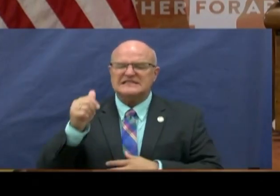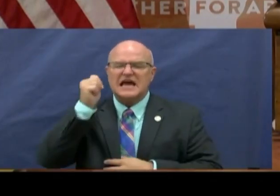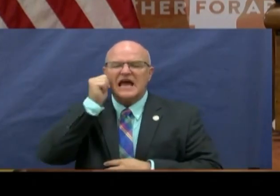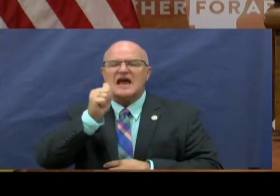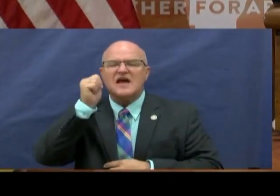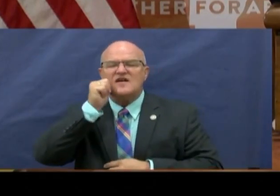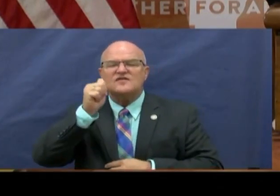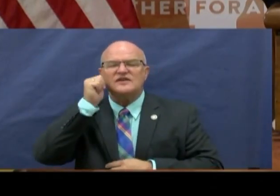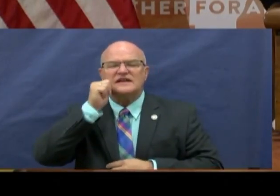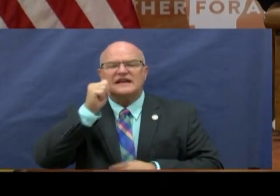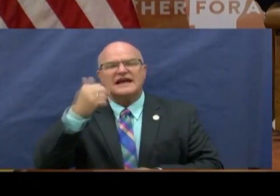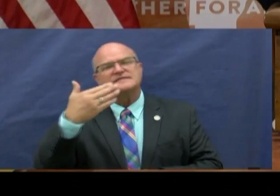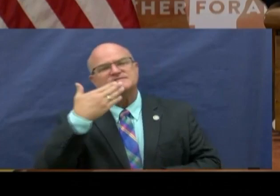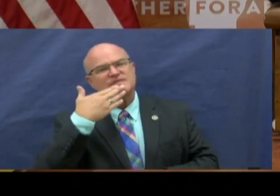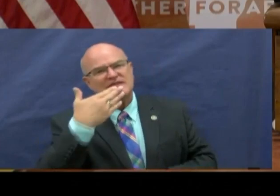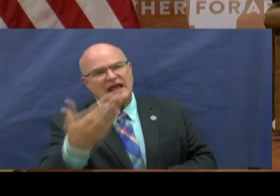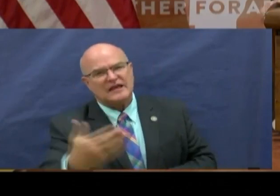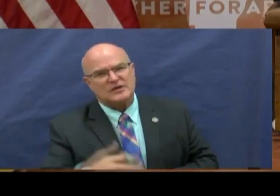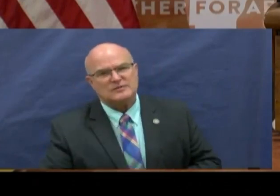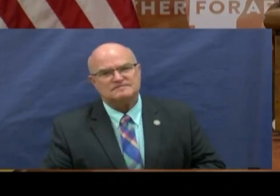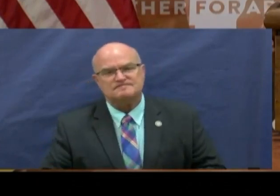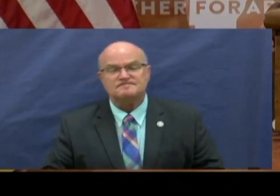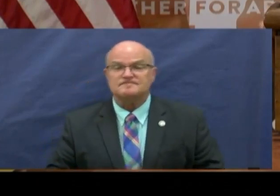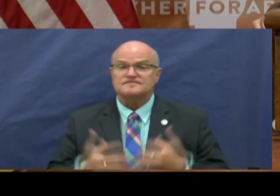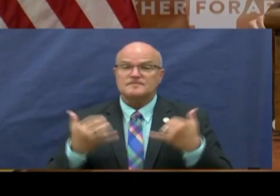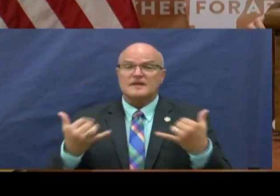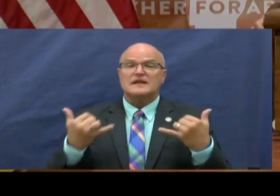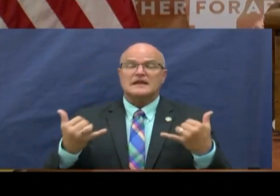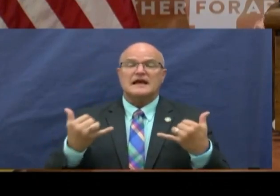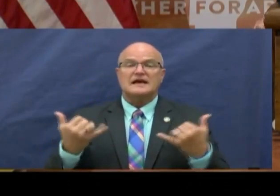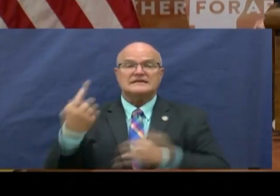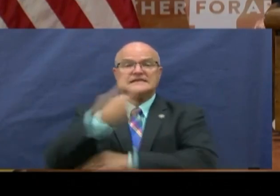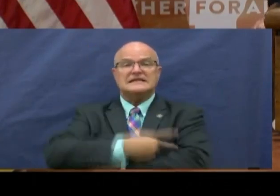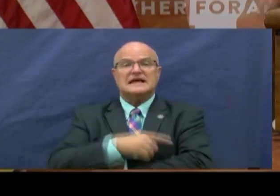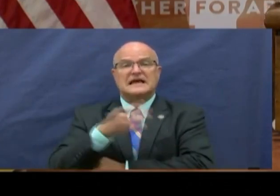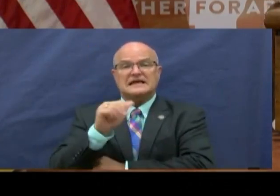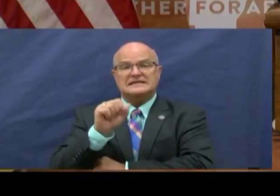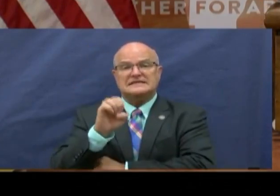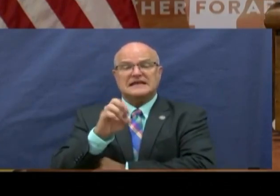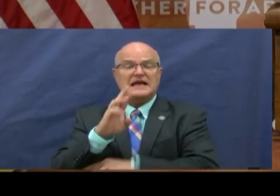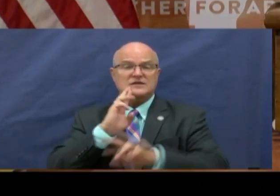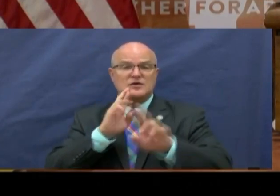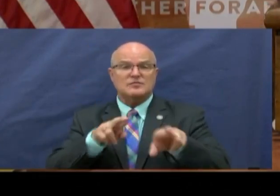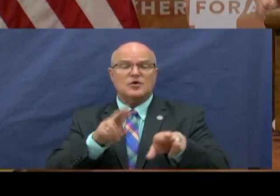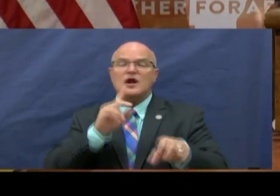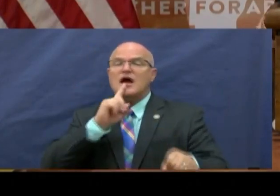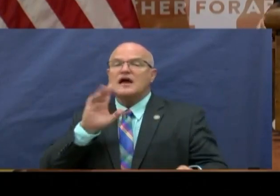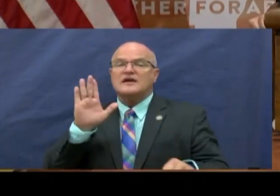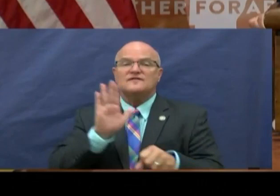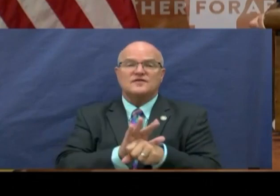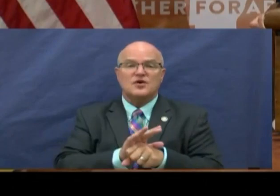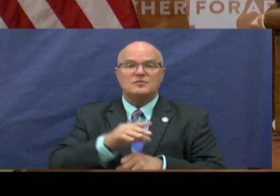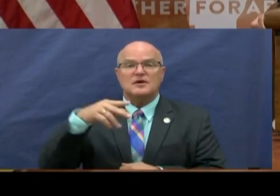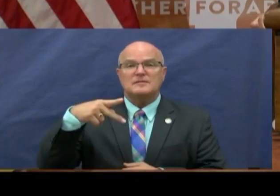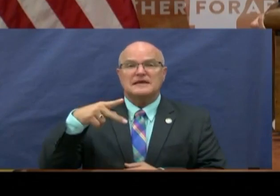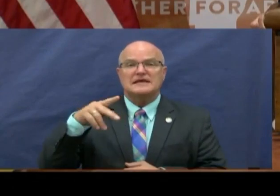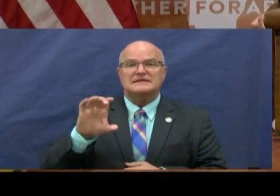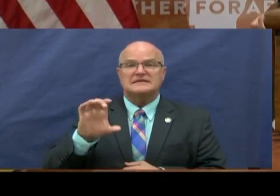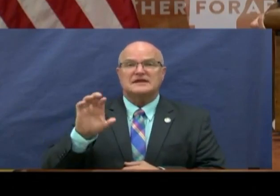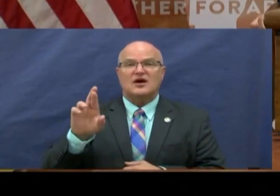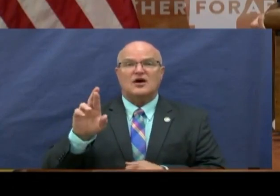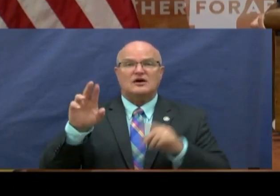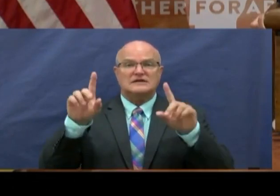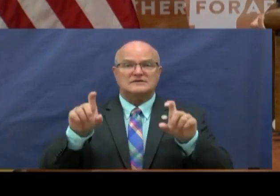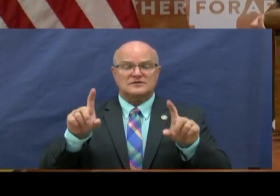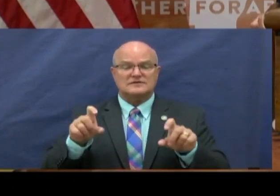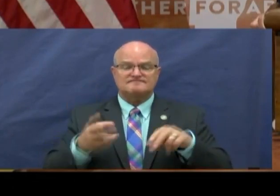And now let's go to today's case report. If you look at our confirmed PCR cases, they